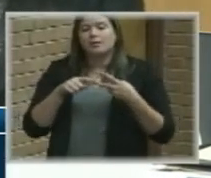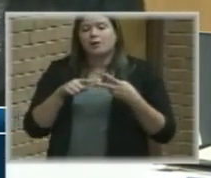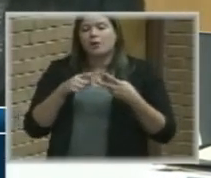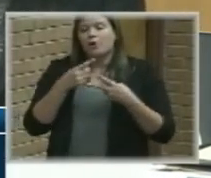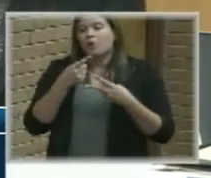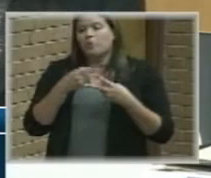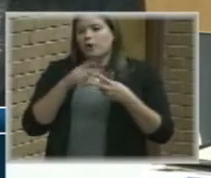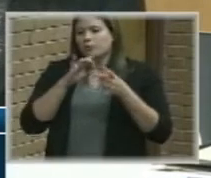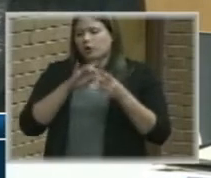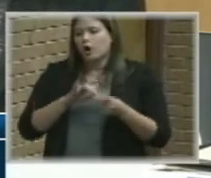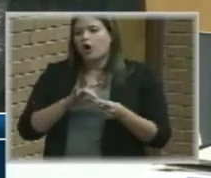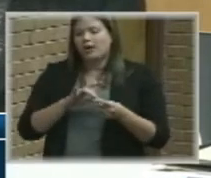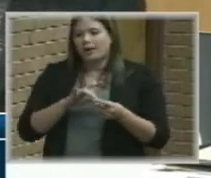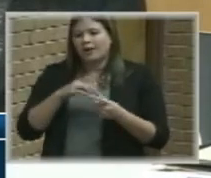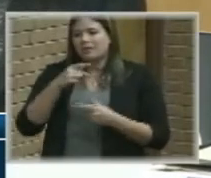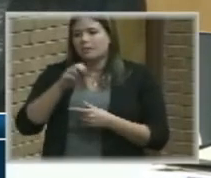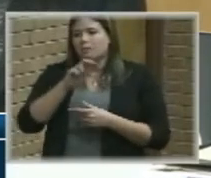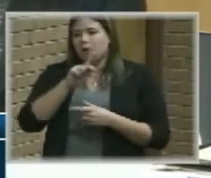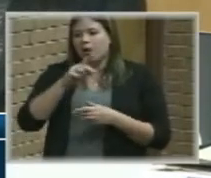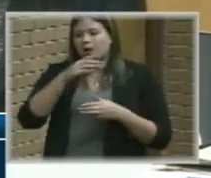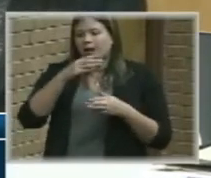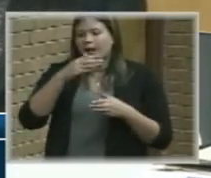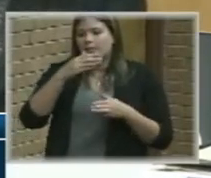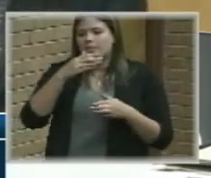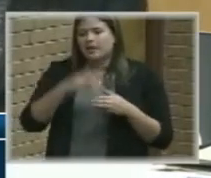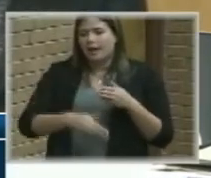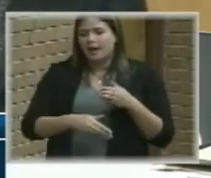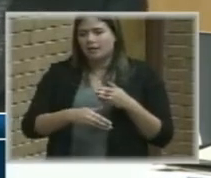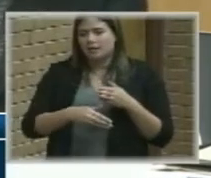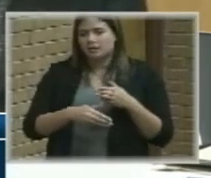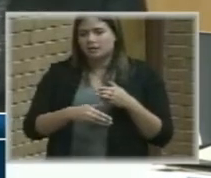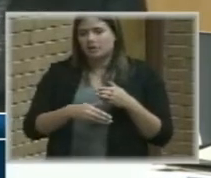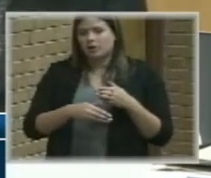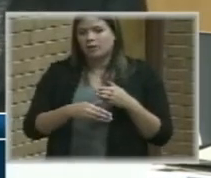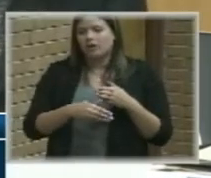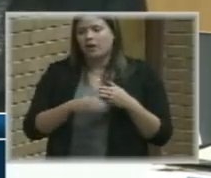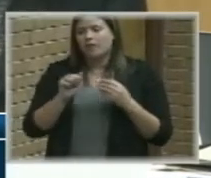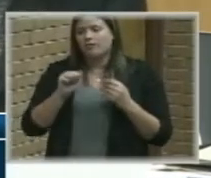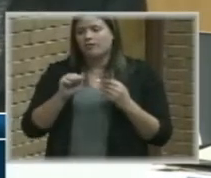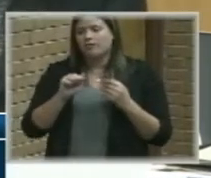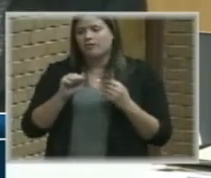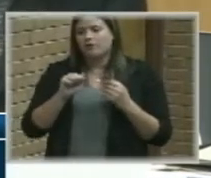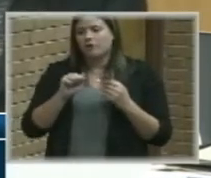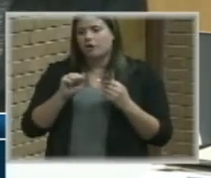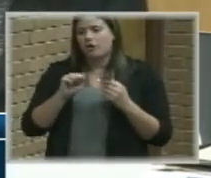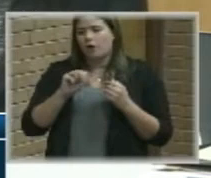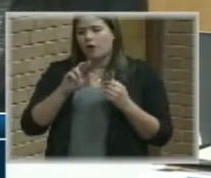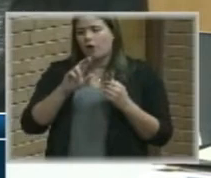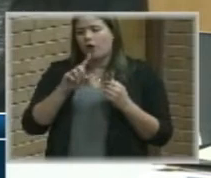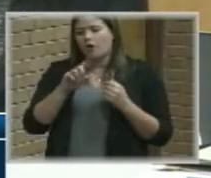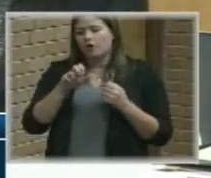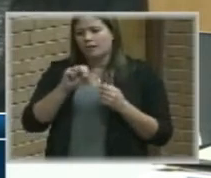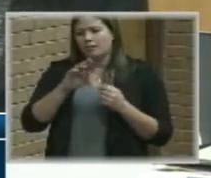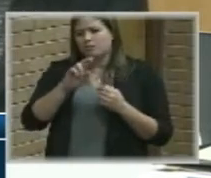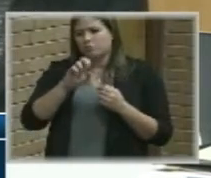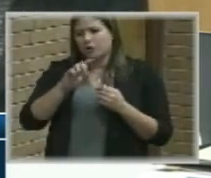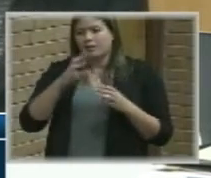the Pocket Park at the end of Bonnie Bray, the Beautification Committee, and the Monroe Avenue